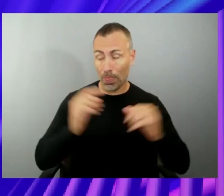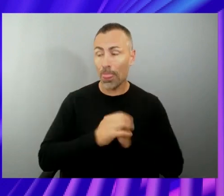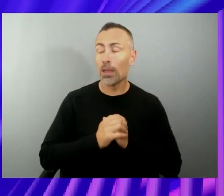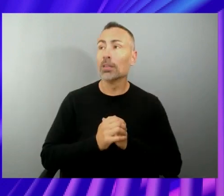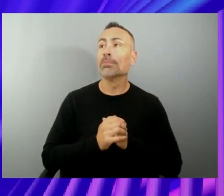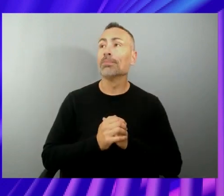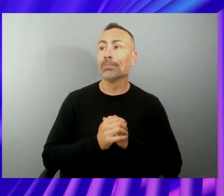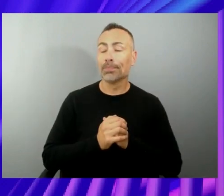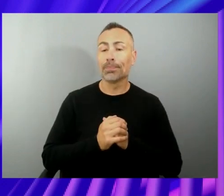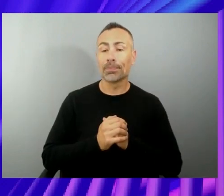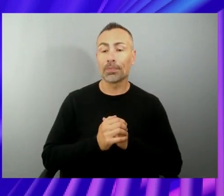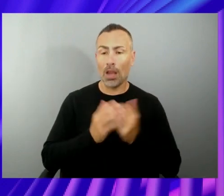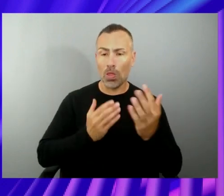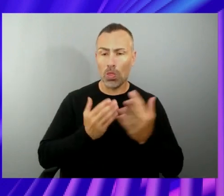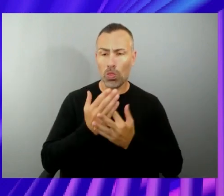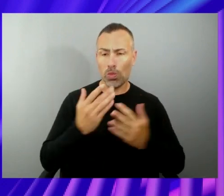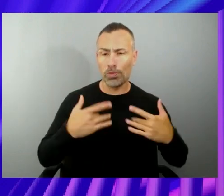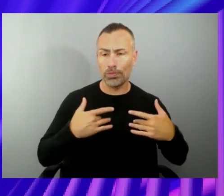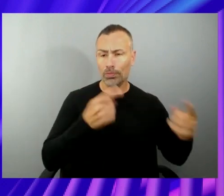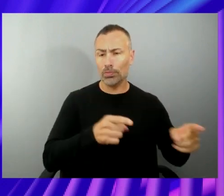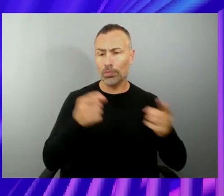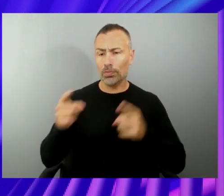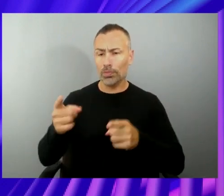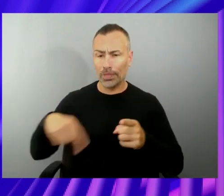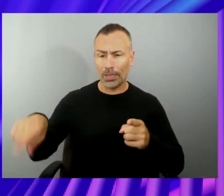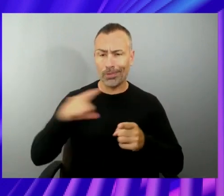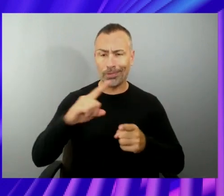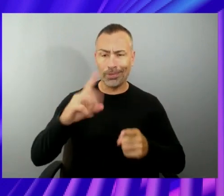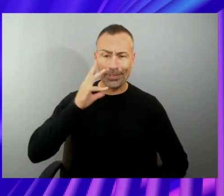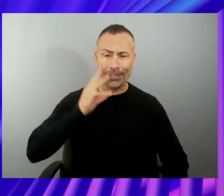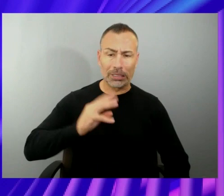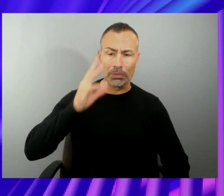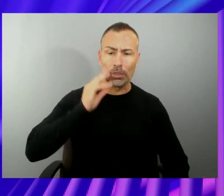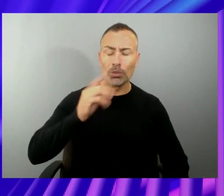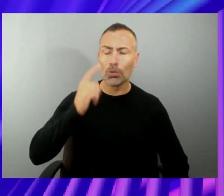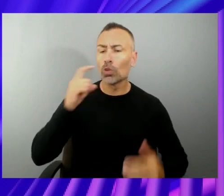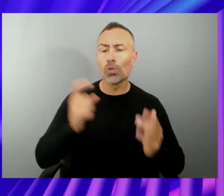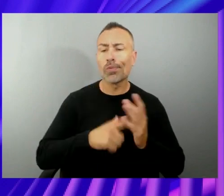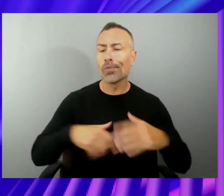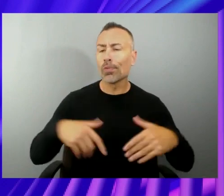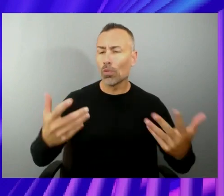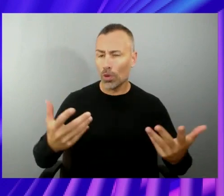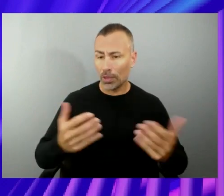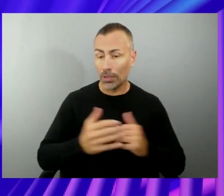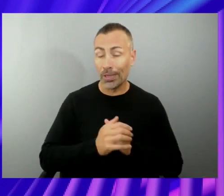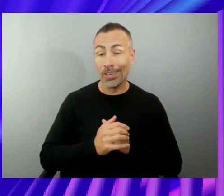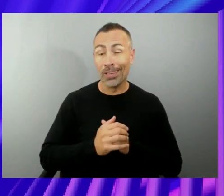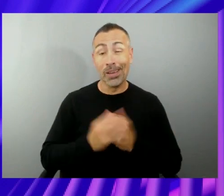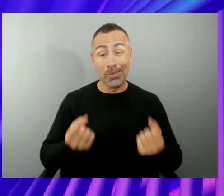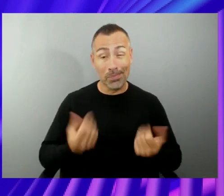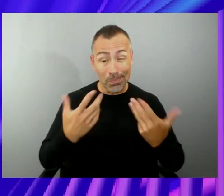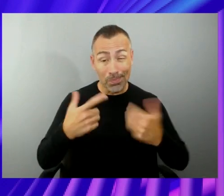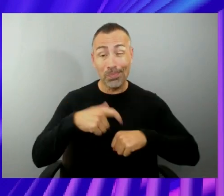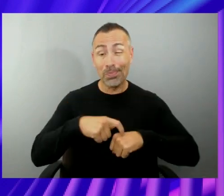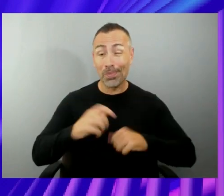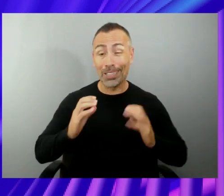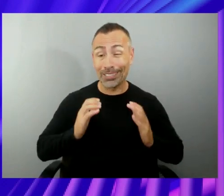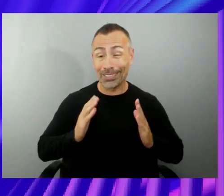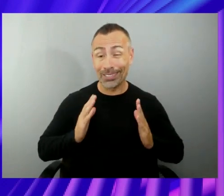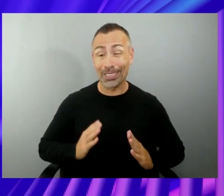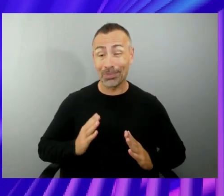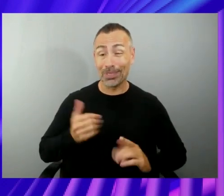that we've worked, one of the things that we found is that they're not really aware. Some customers are not aware of what